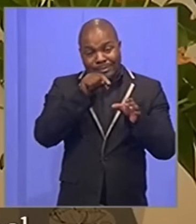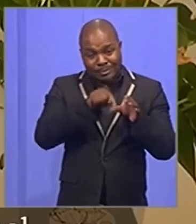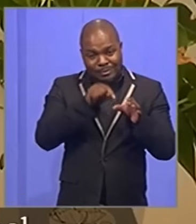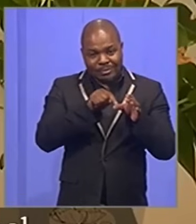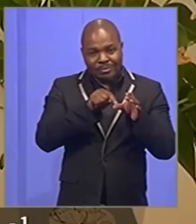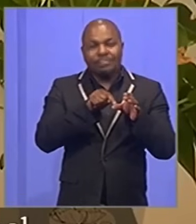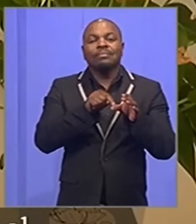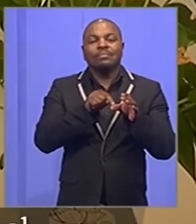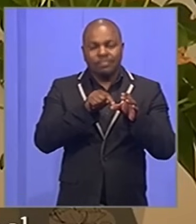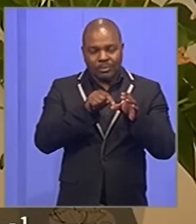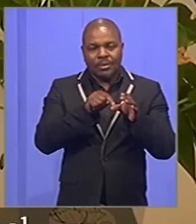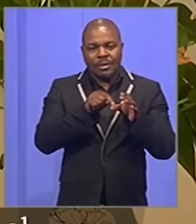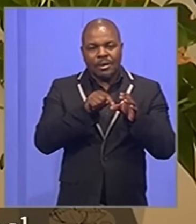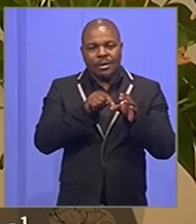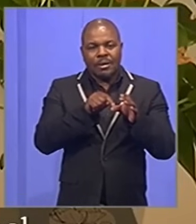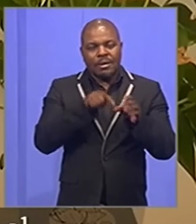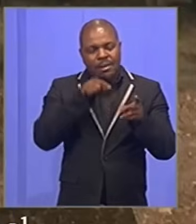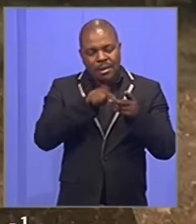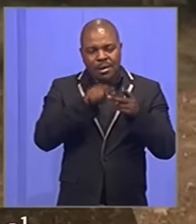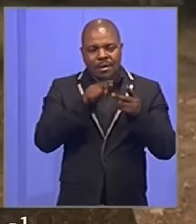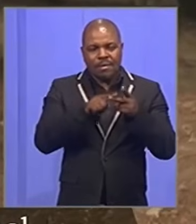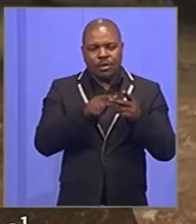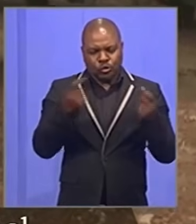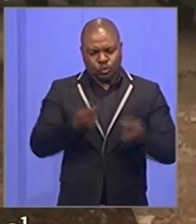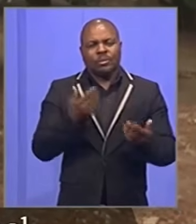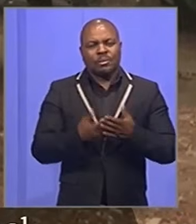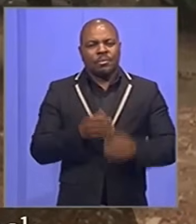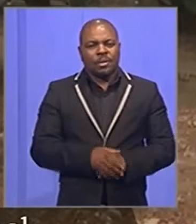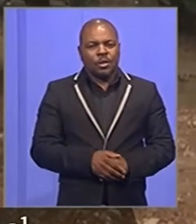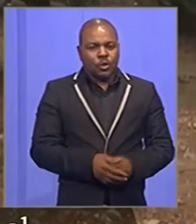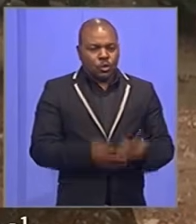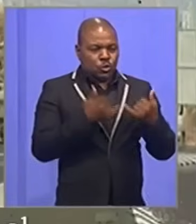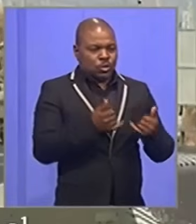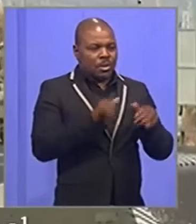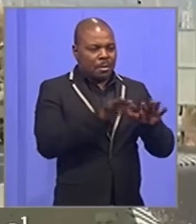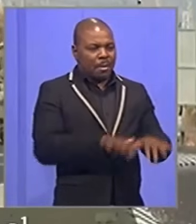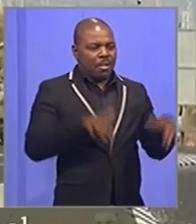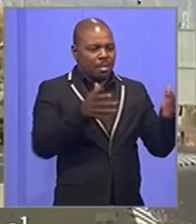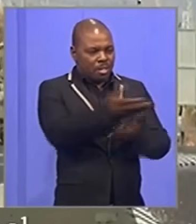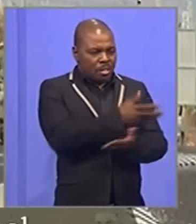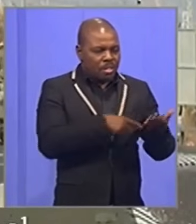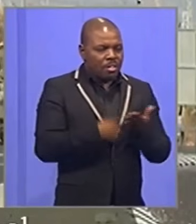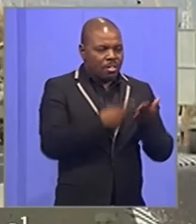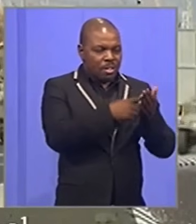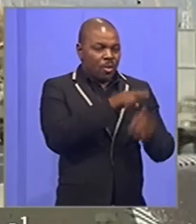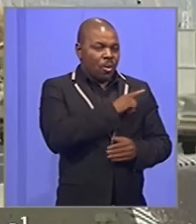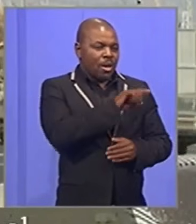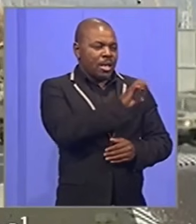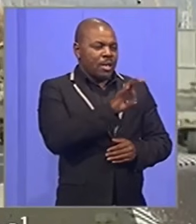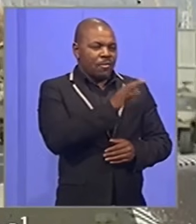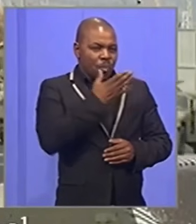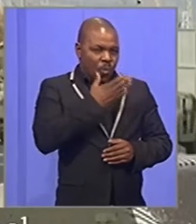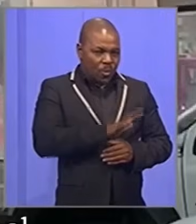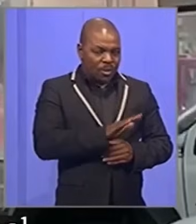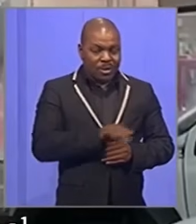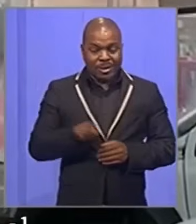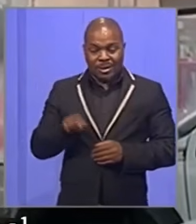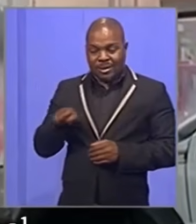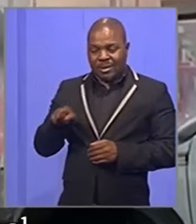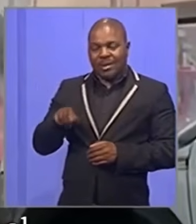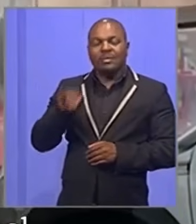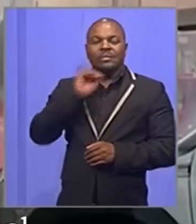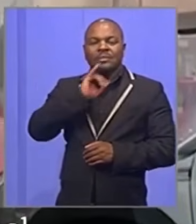a grain of truth. Kajeno parlamente e ne e tshwere dingangisano ka boipiletso ba EFF ba ho lelekwa hantle